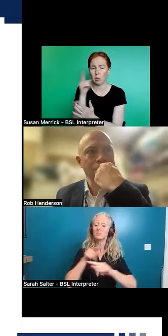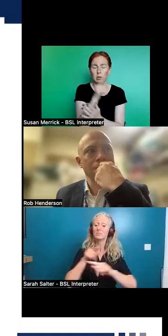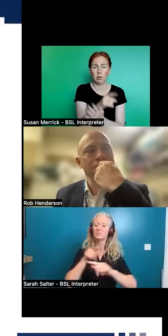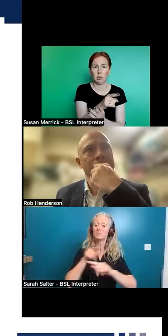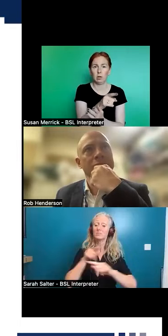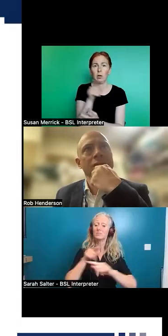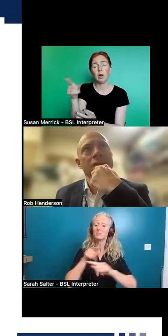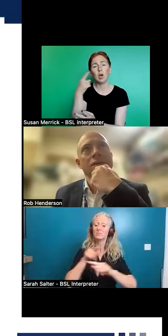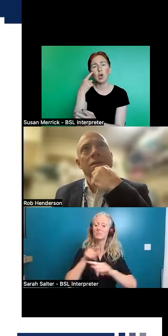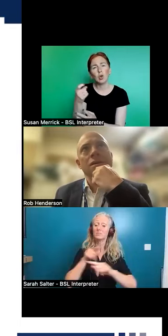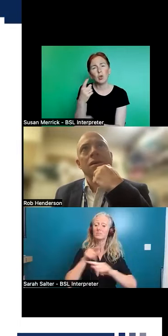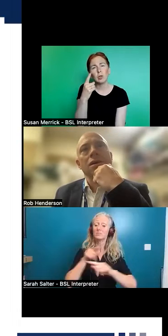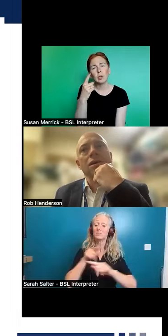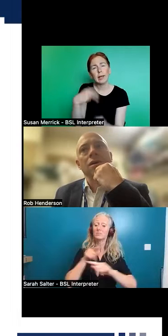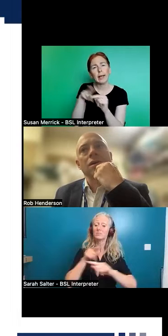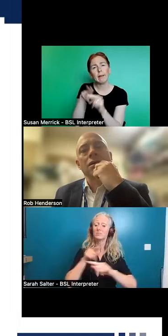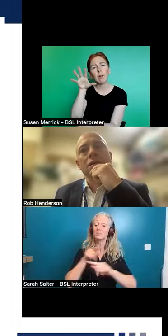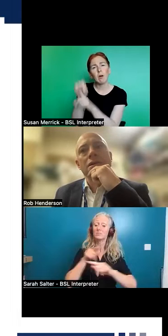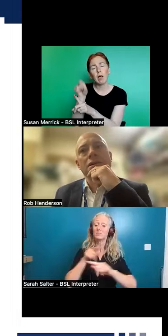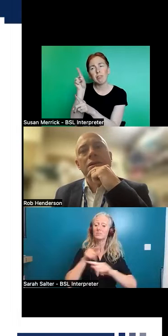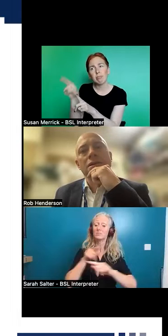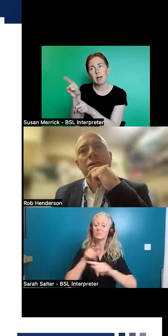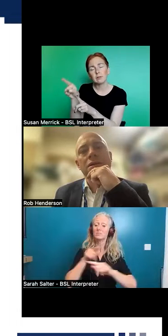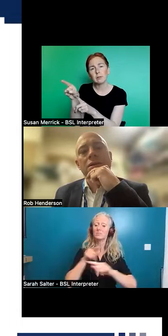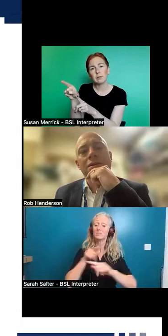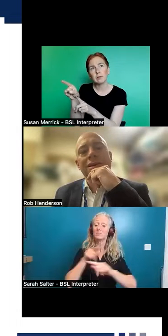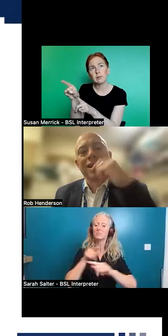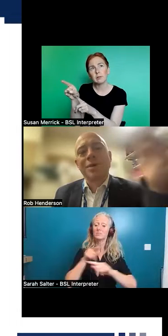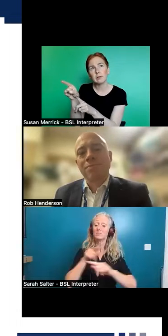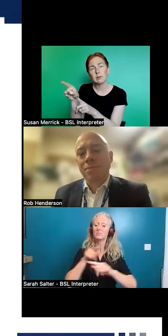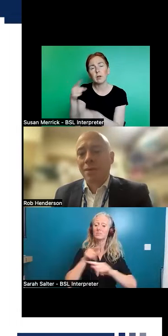we expect to be diagnosing infants so young?